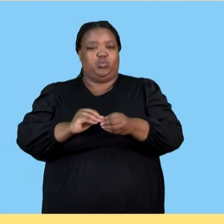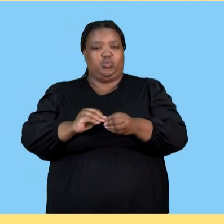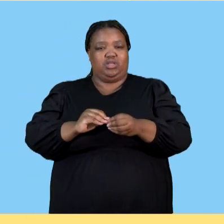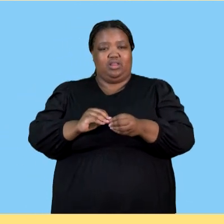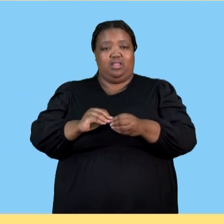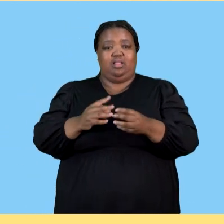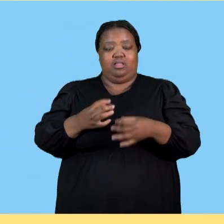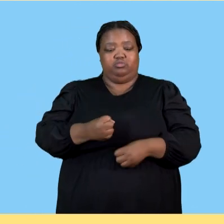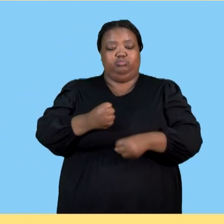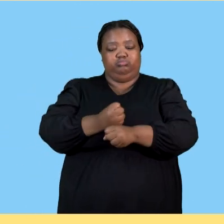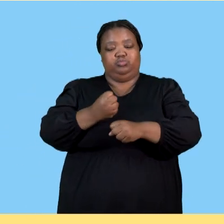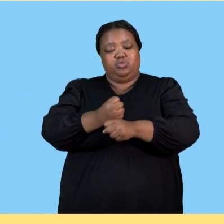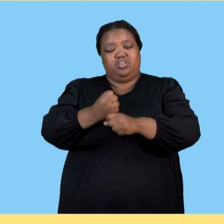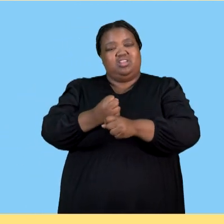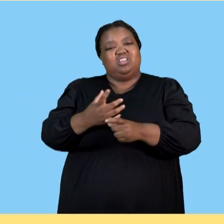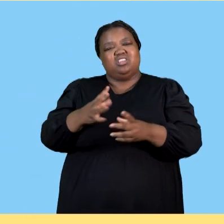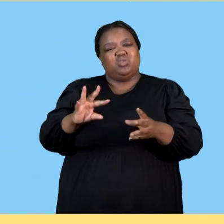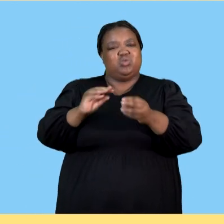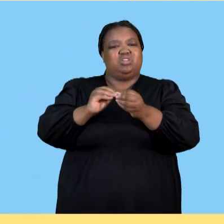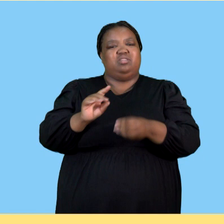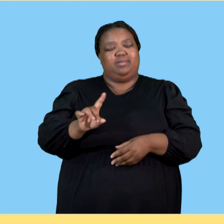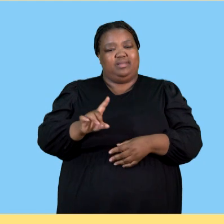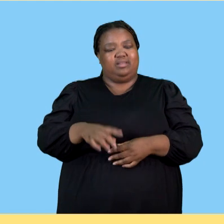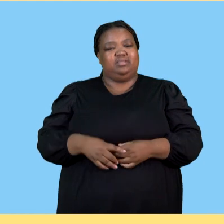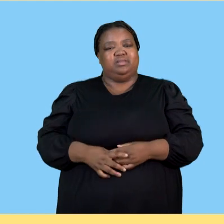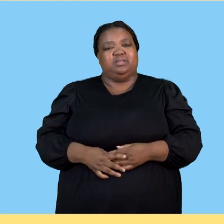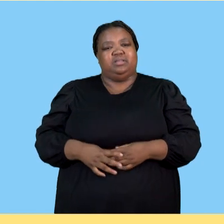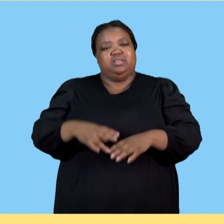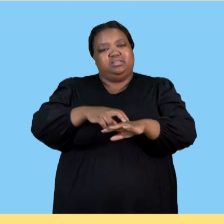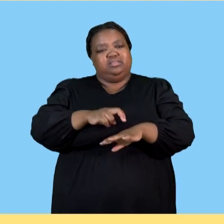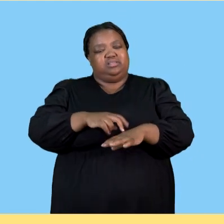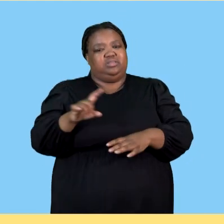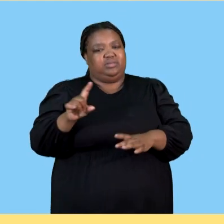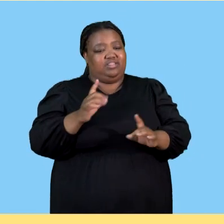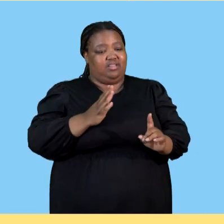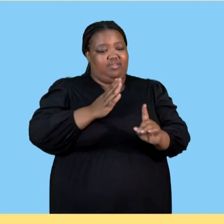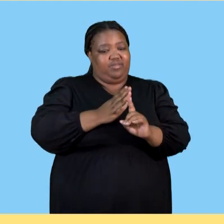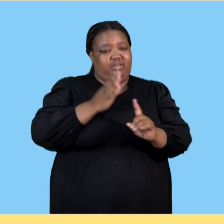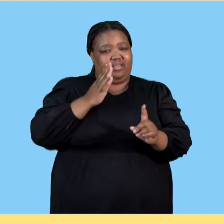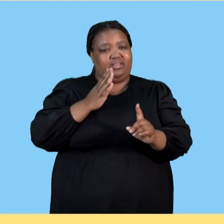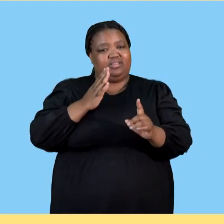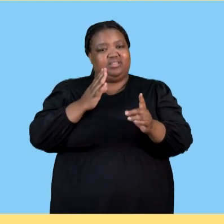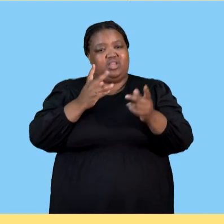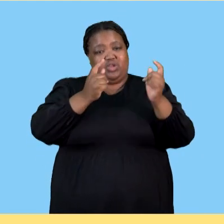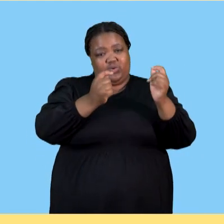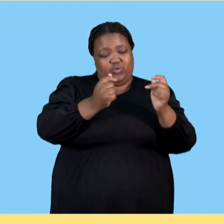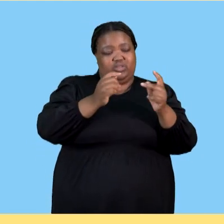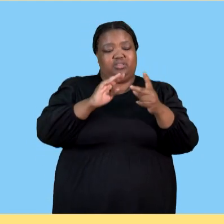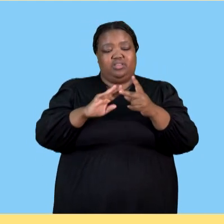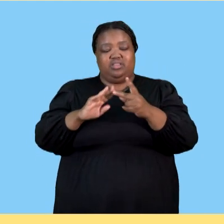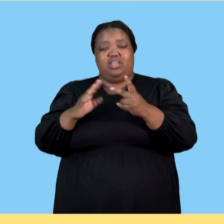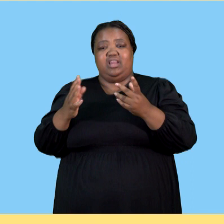know that when we calculate the total cost of production, we will need our direct costs as well as